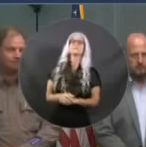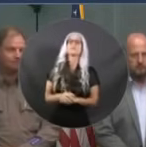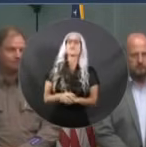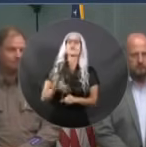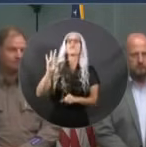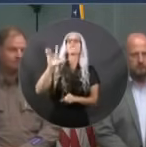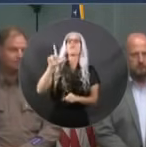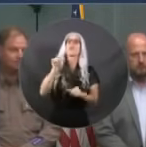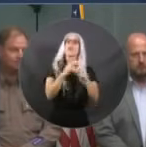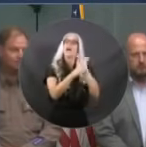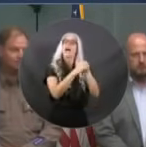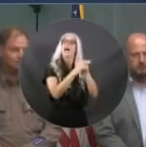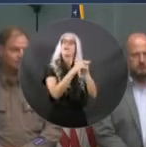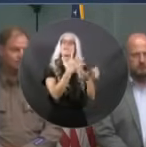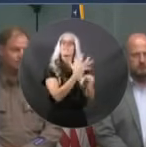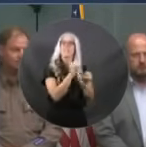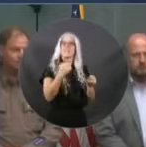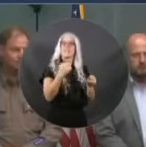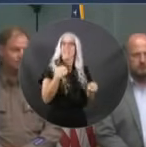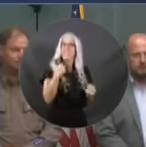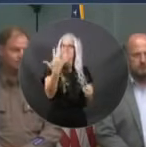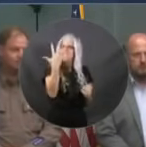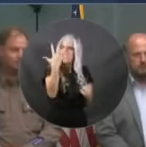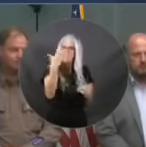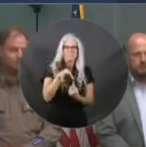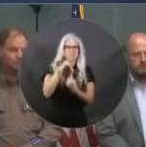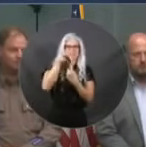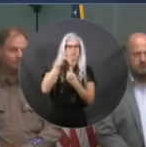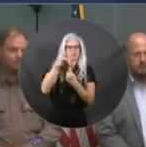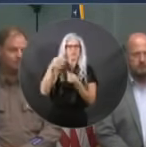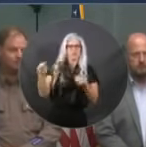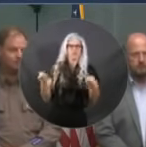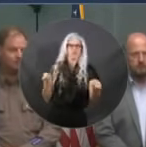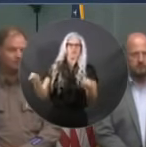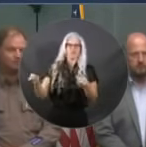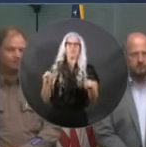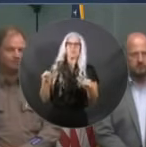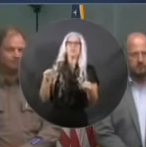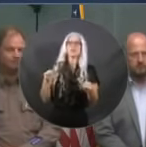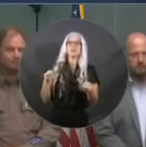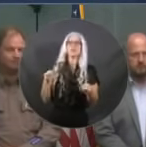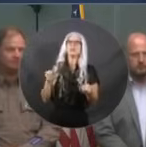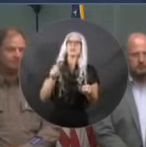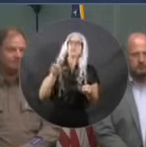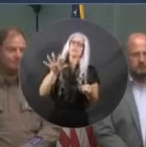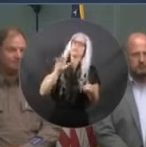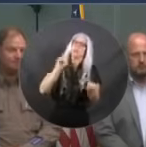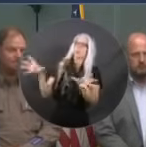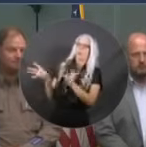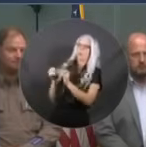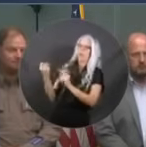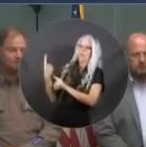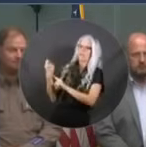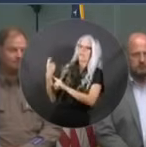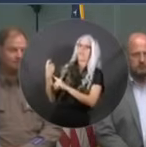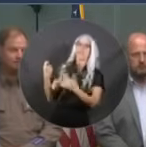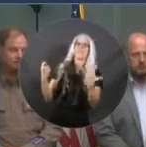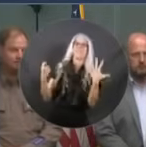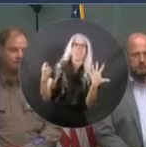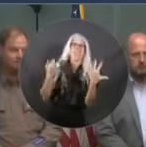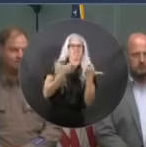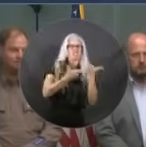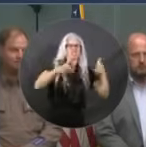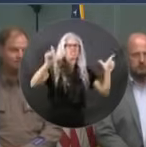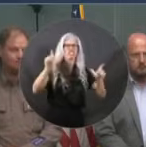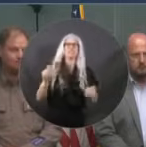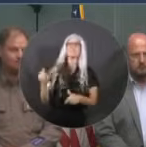wheel mobiles and 6 mini mobiles ready to deploy to impacted areas to help residents replace important